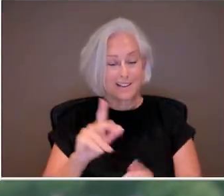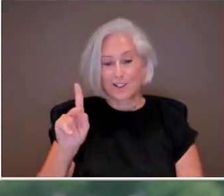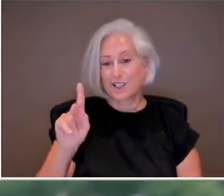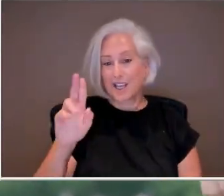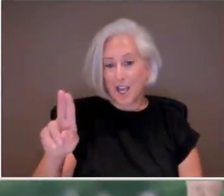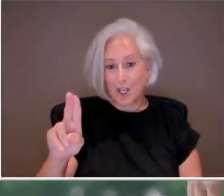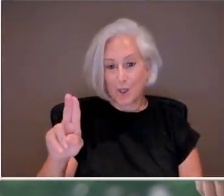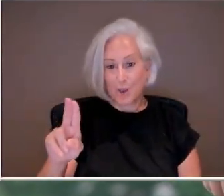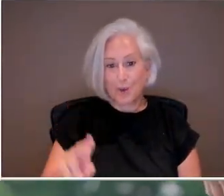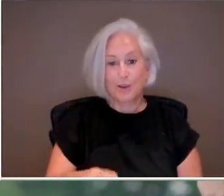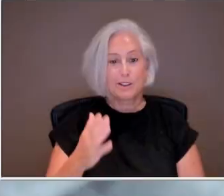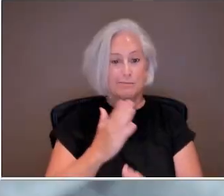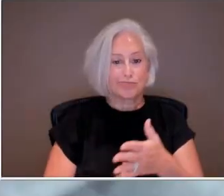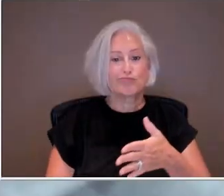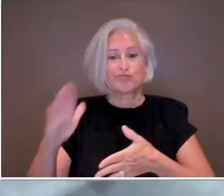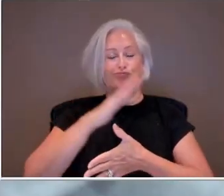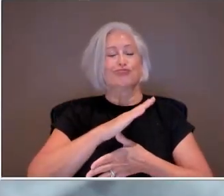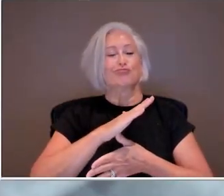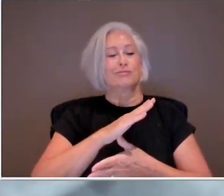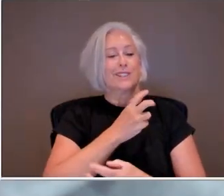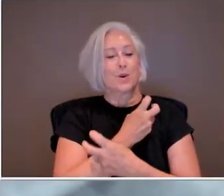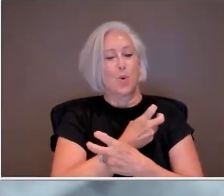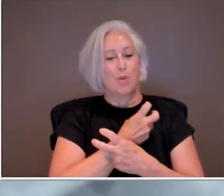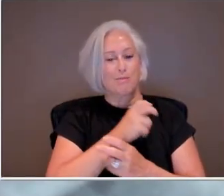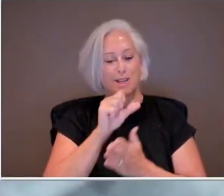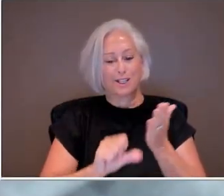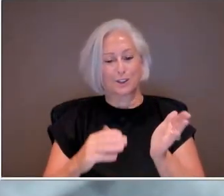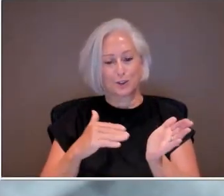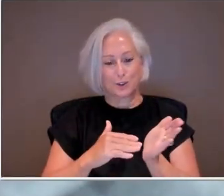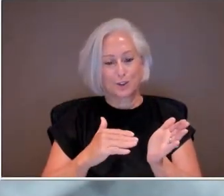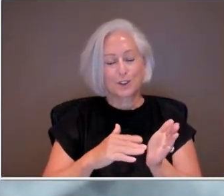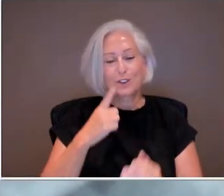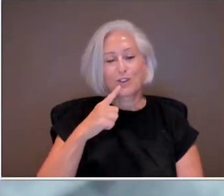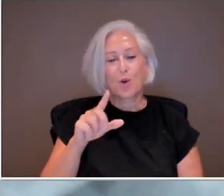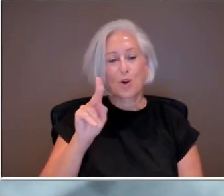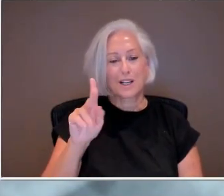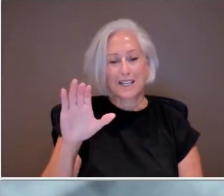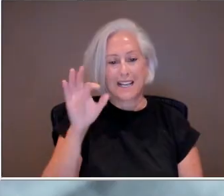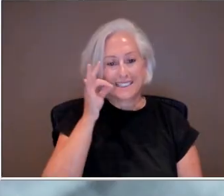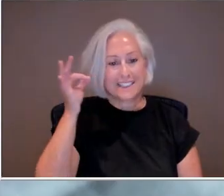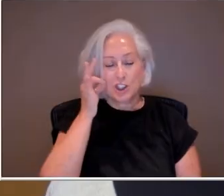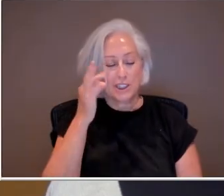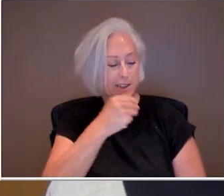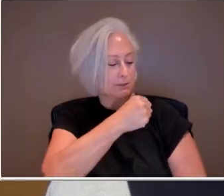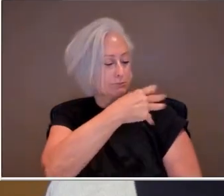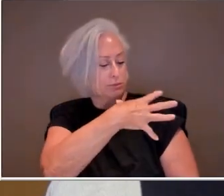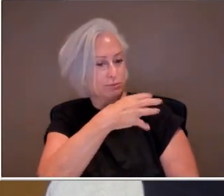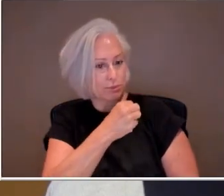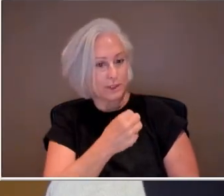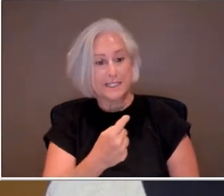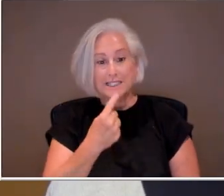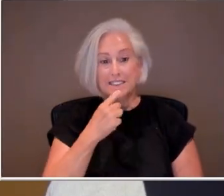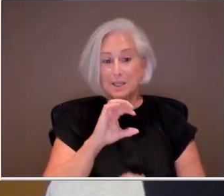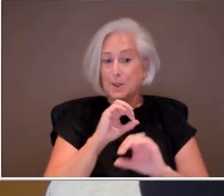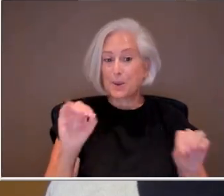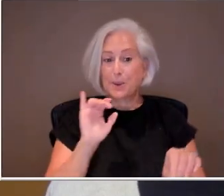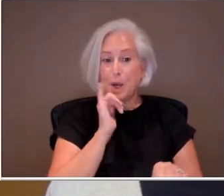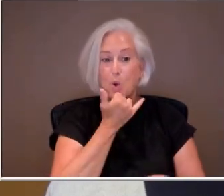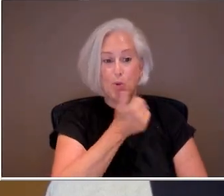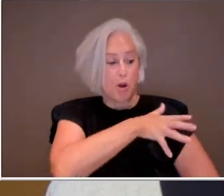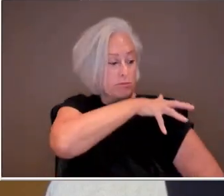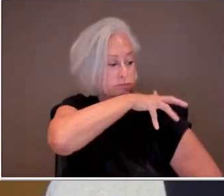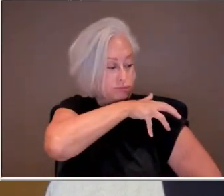surgeon for the Kansas City Chiefs. He took some x-rays of Jennifer's arm. He said, there's nothing wrong with your rotator cuff. Everything looks really